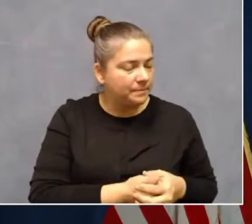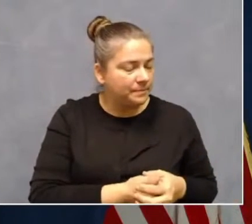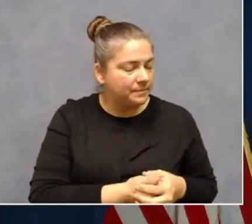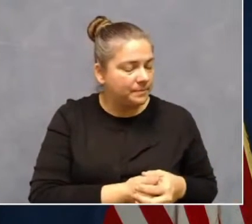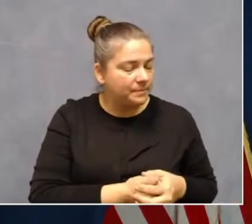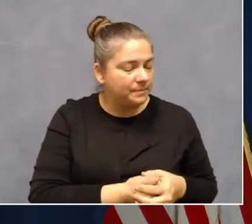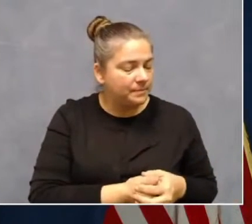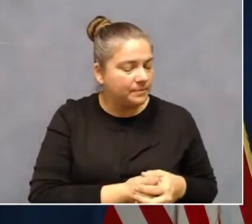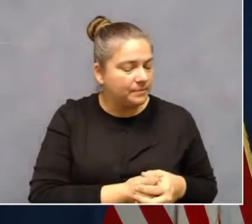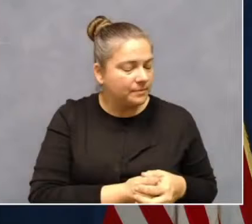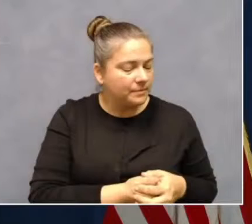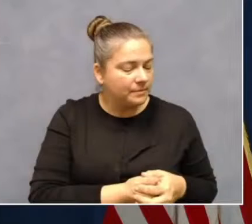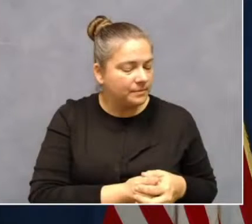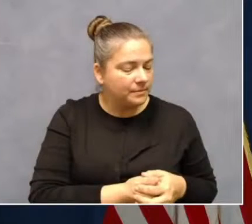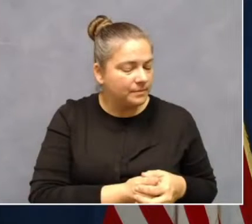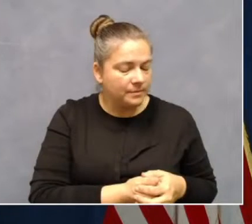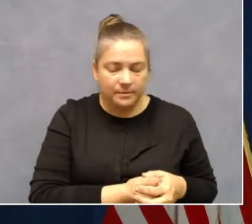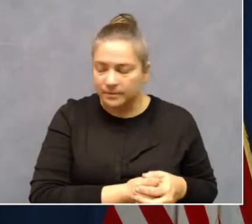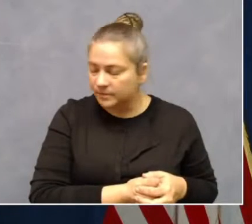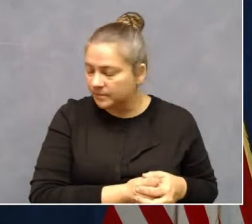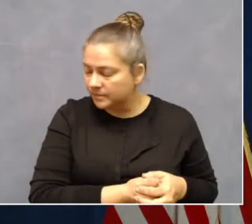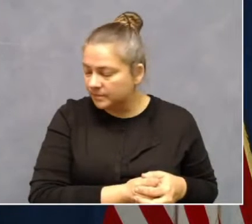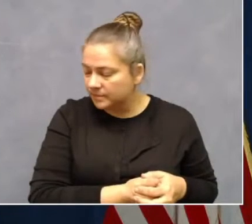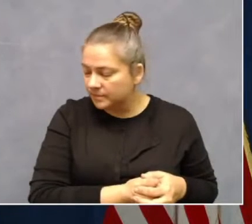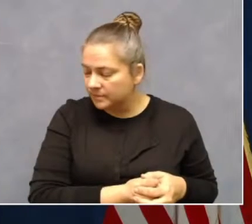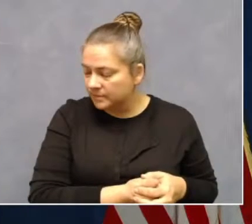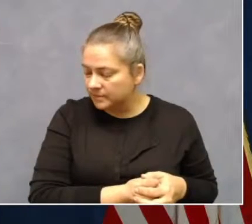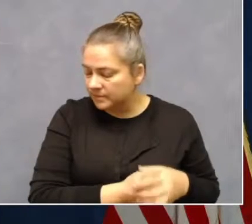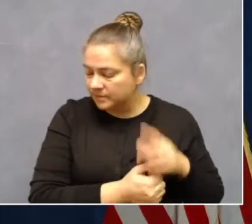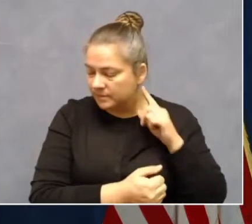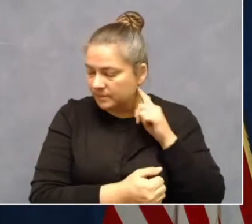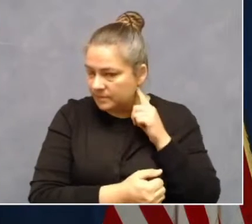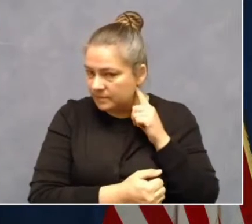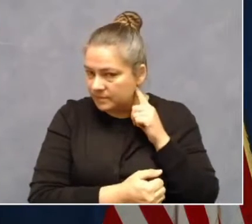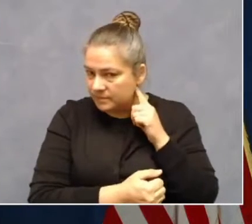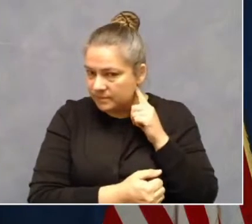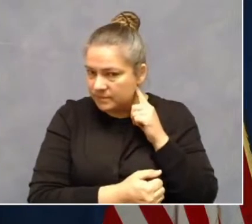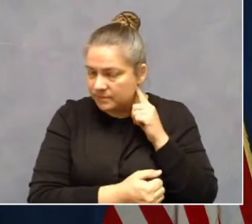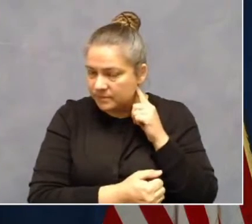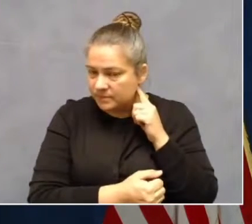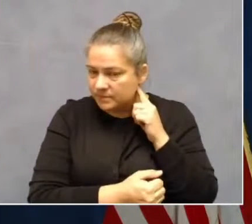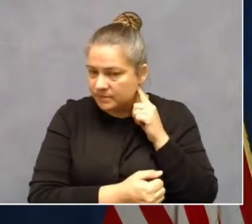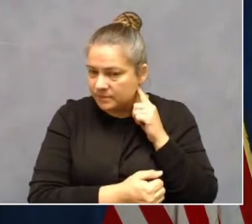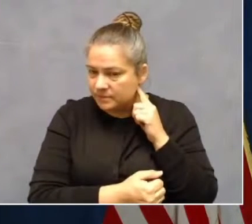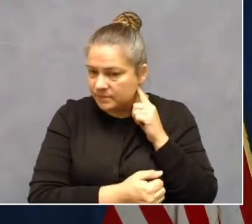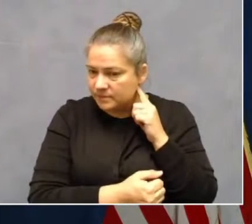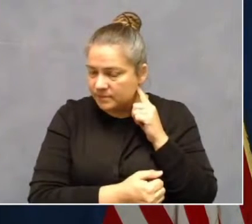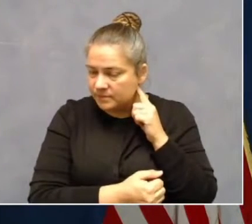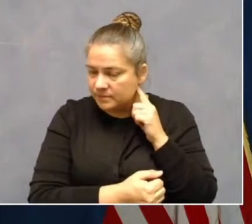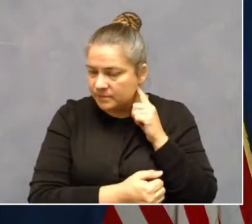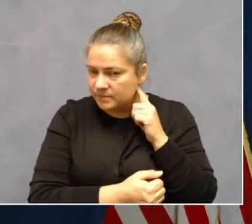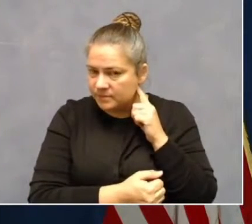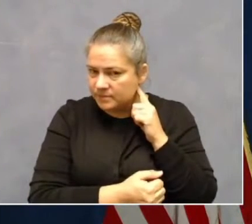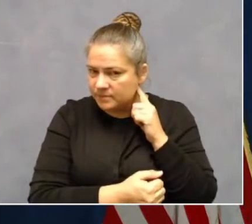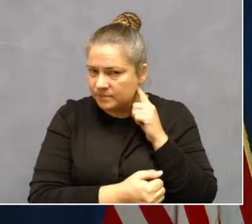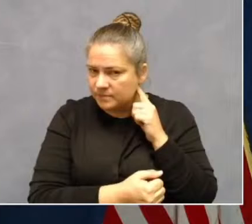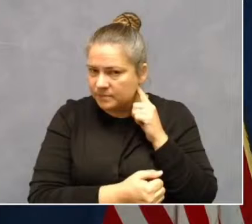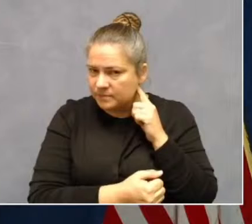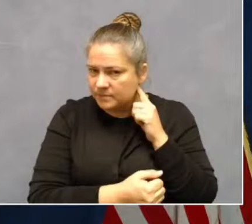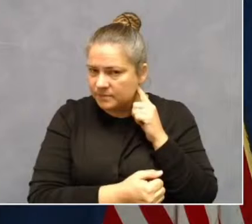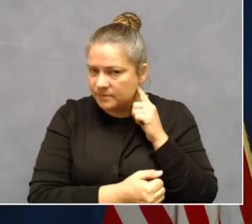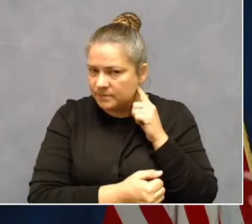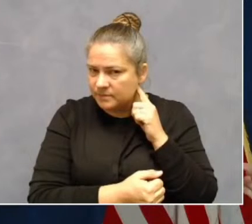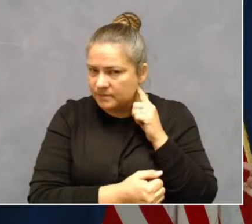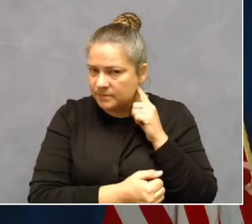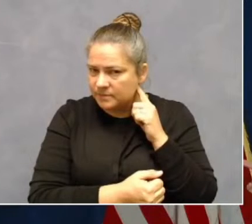I noticed that there's nothing really about sports, and people still take part sports unless I'm overlooked. It's kind of hard to see from here, so